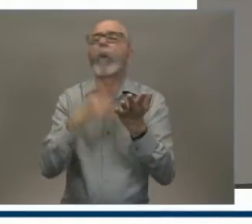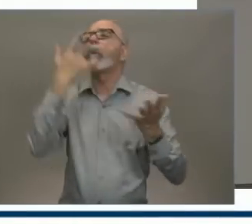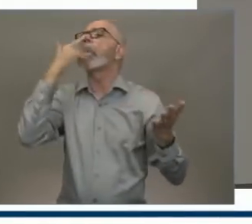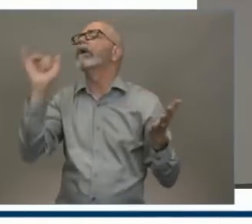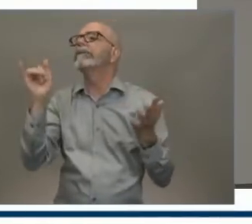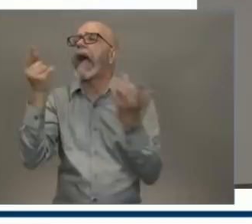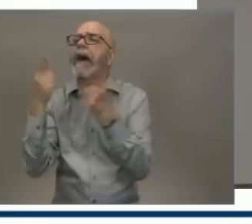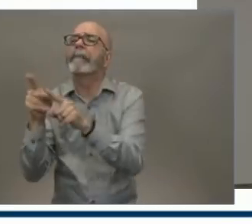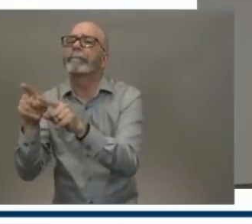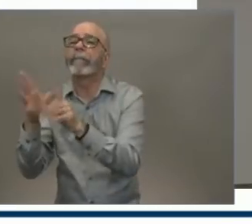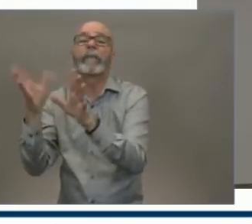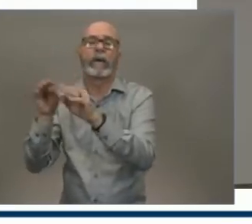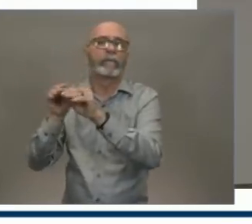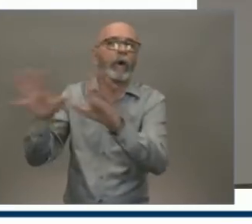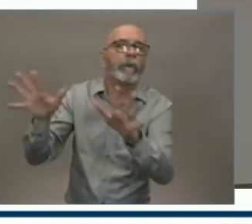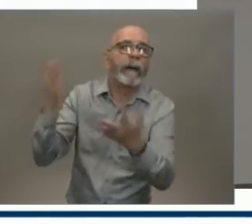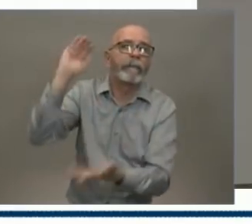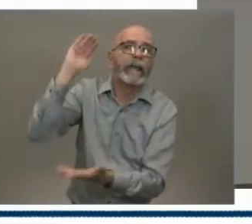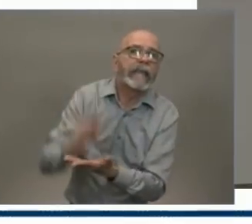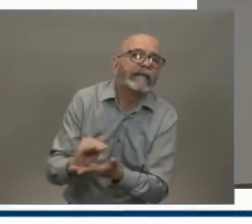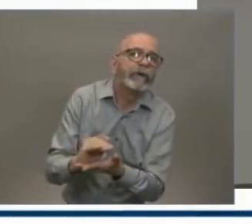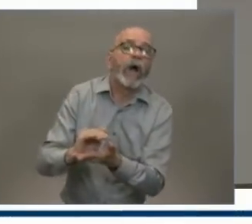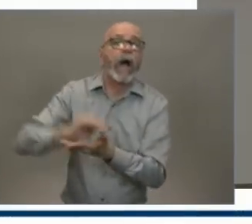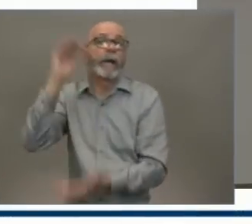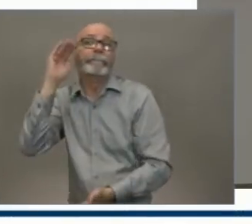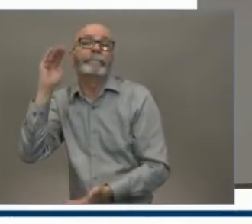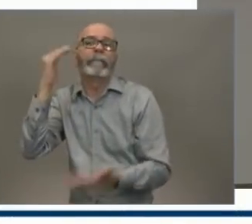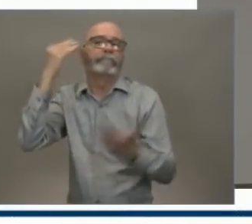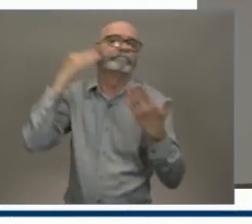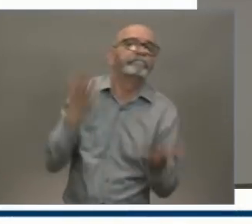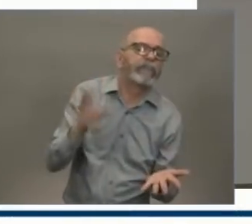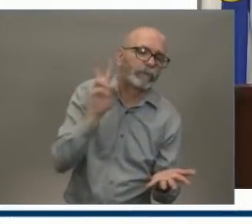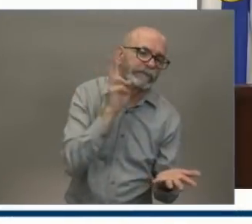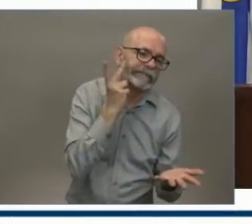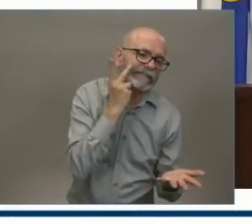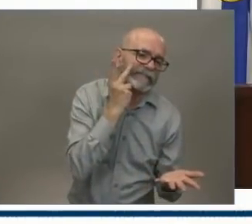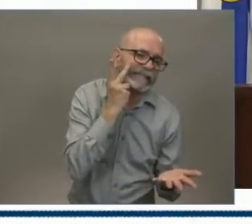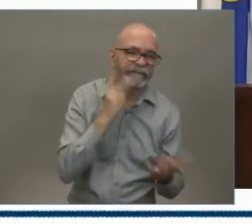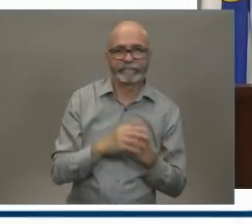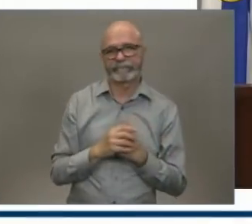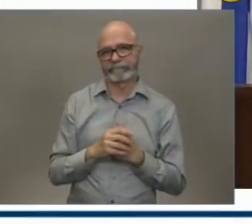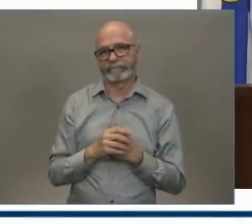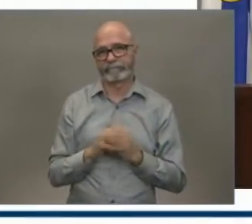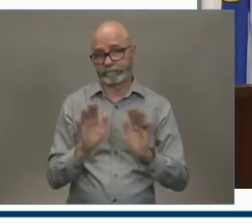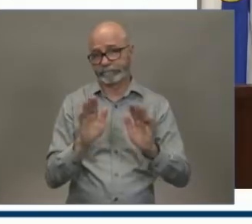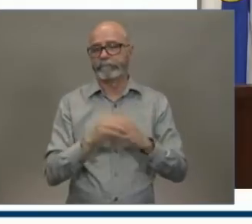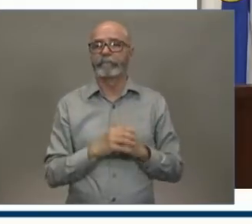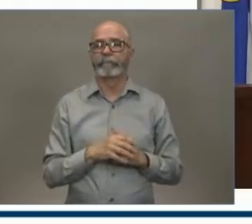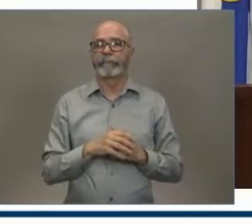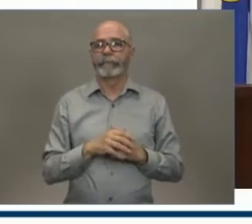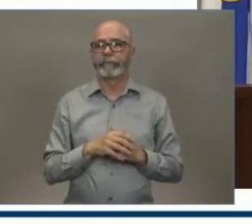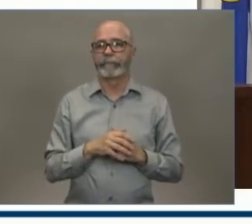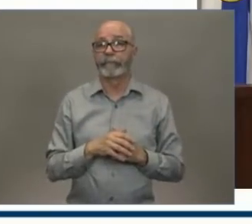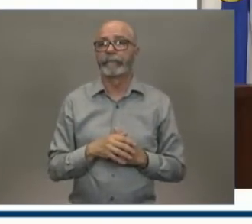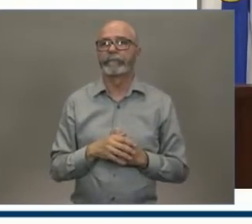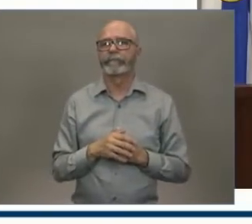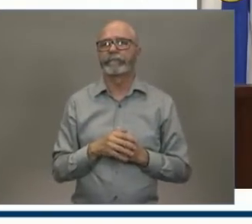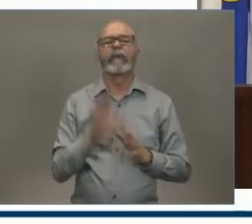place that we can accommodate some of that. We'll go back. Tim Bousquet, are you on the line?